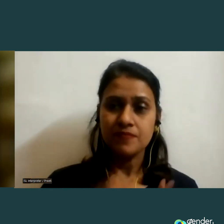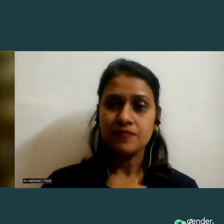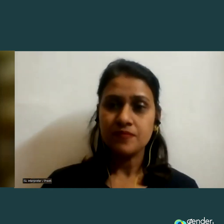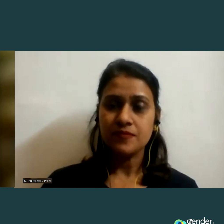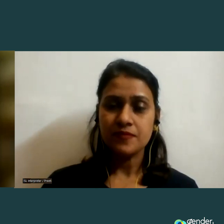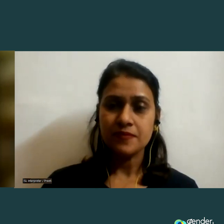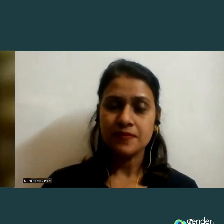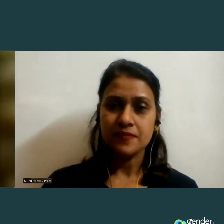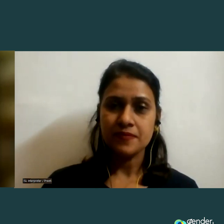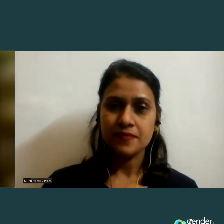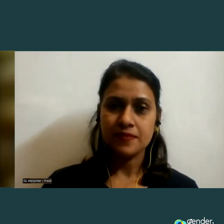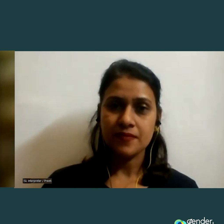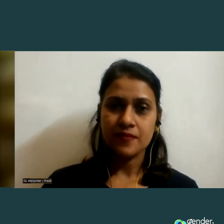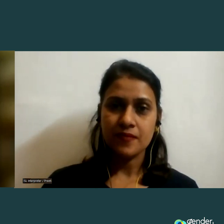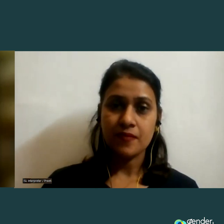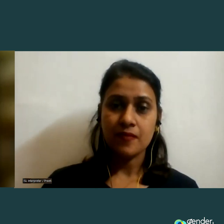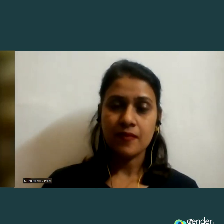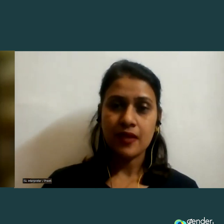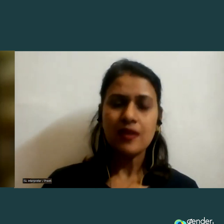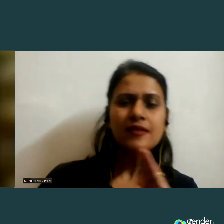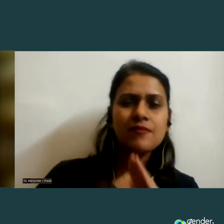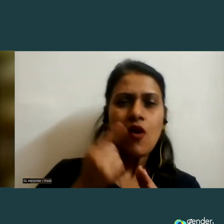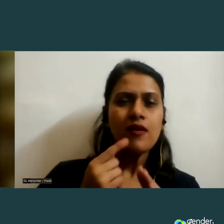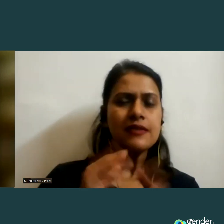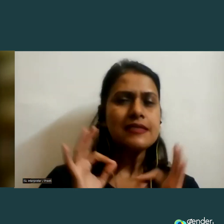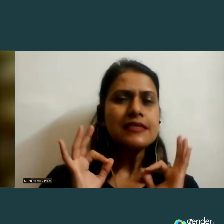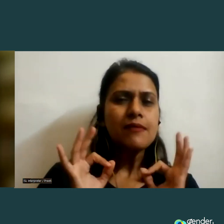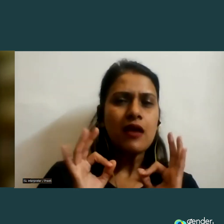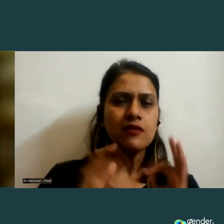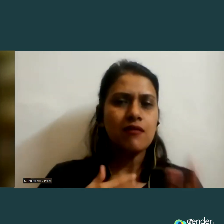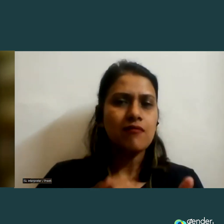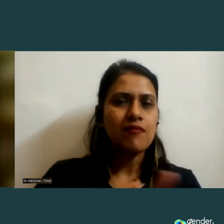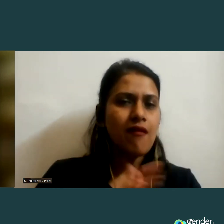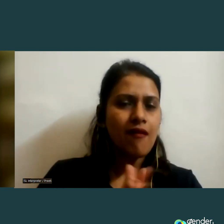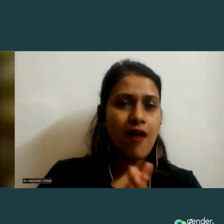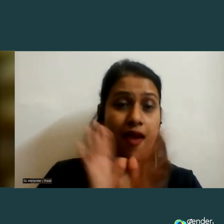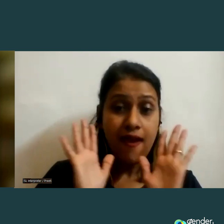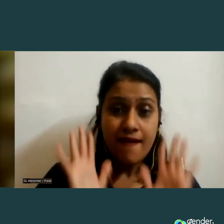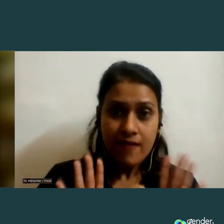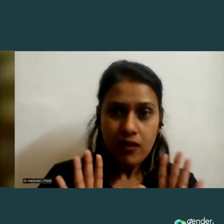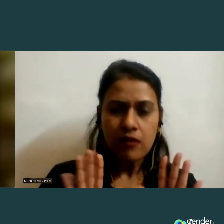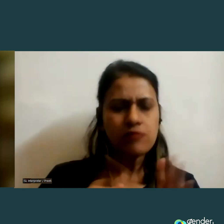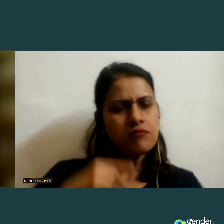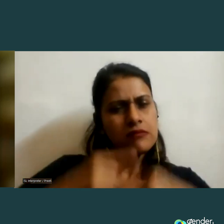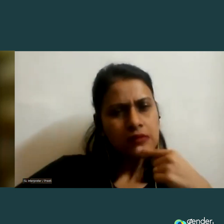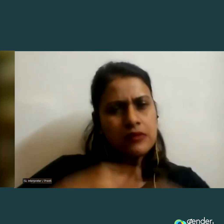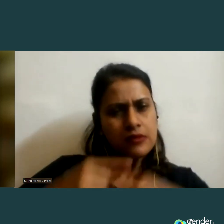what our spatial interests are. And as a result of that, we have to constantly